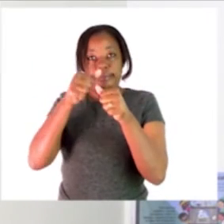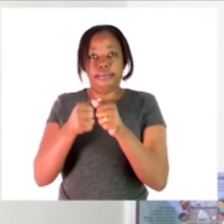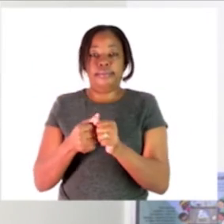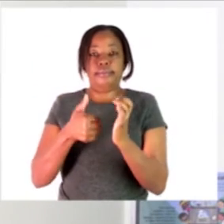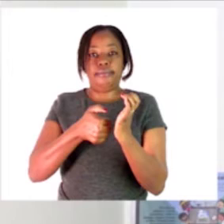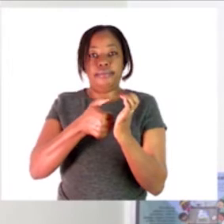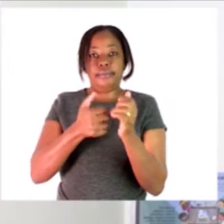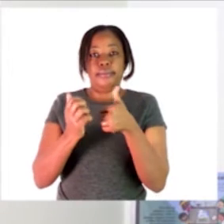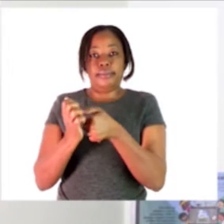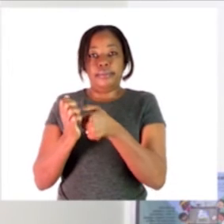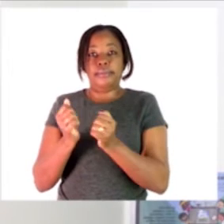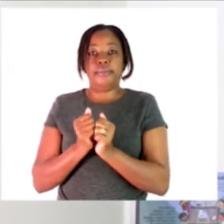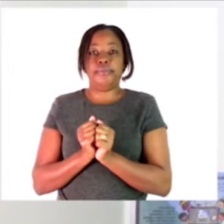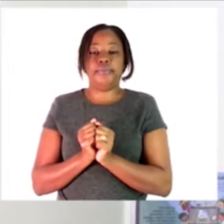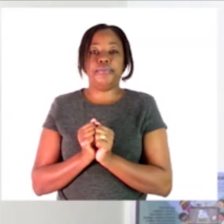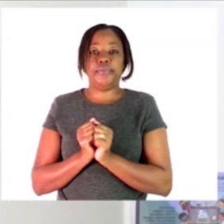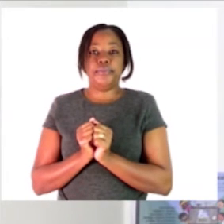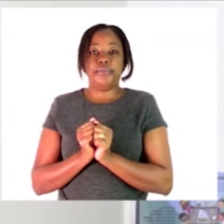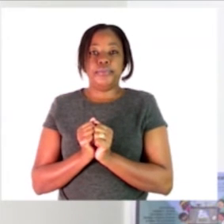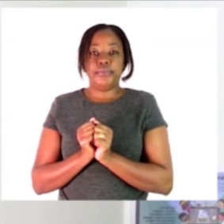your hands.